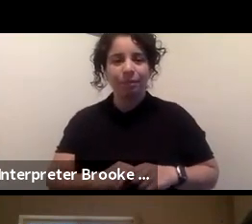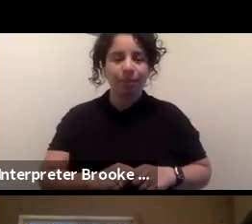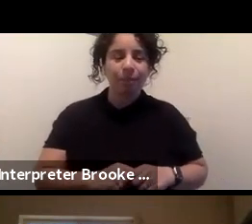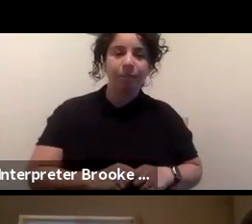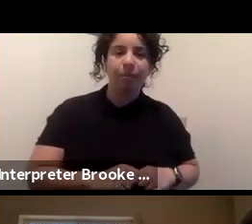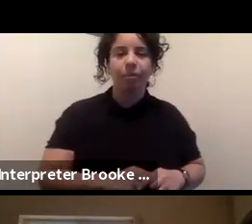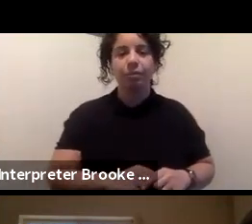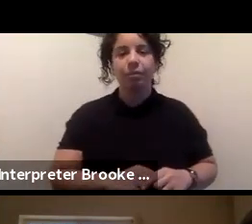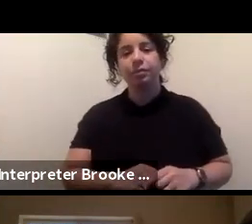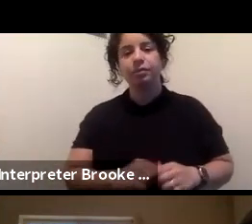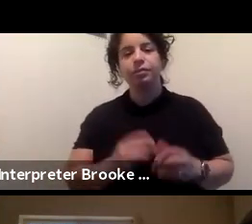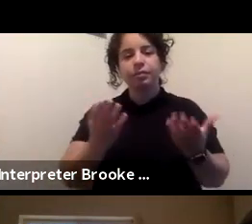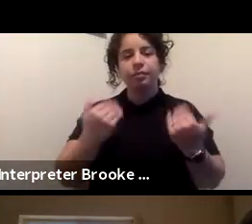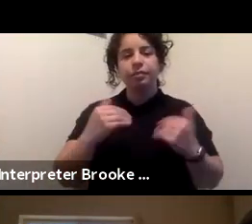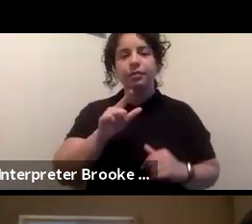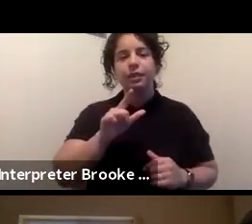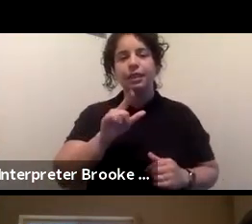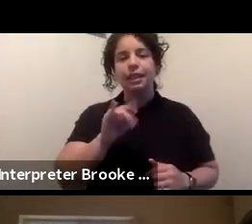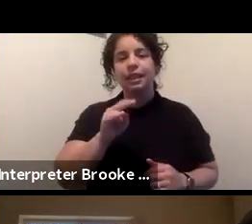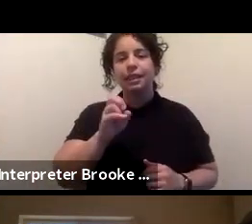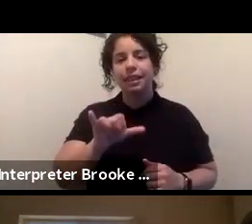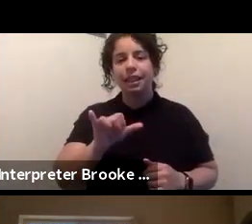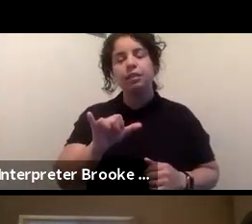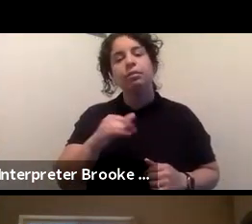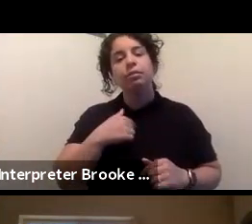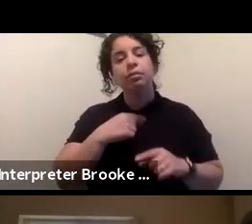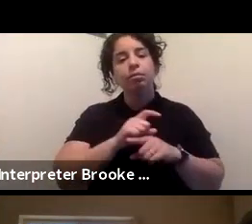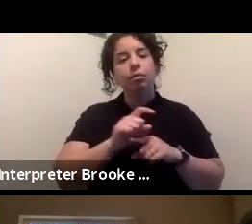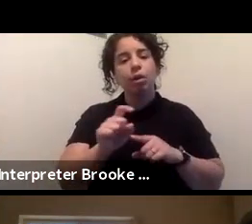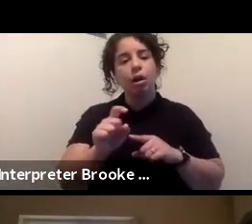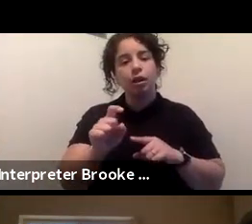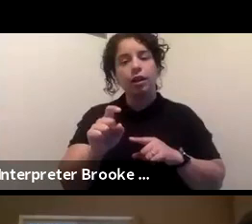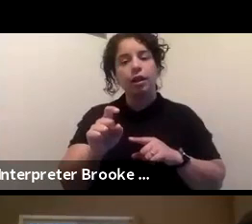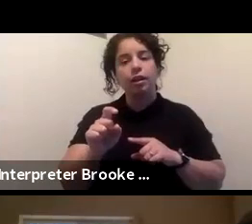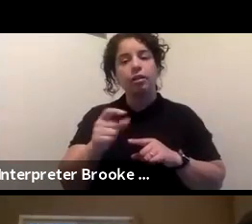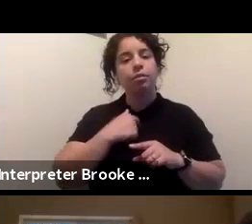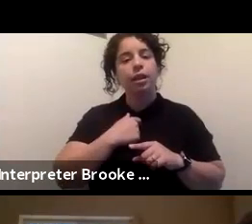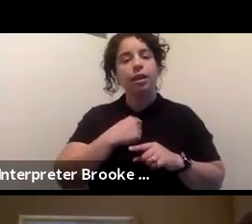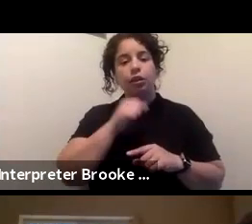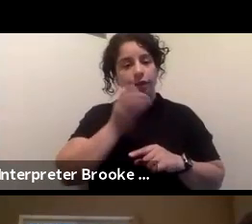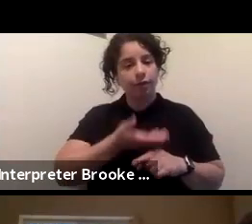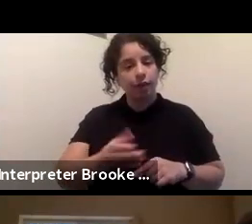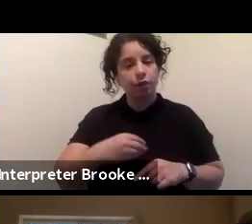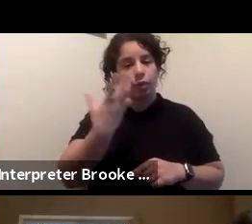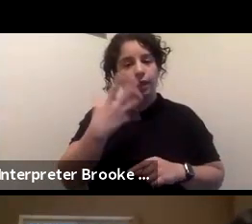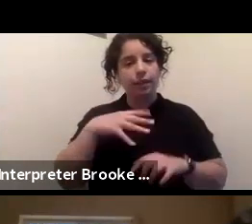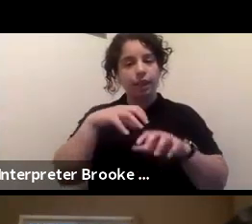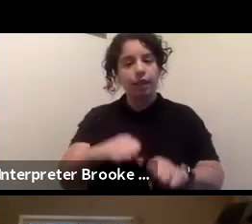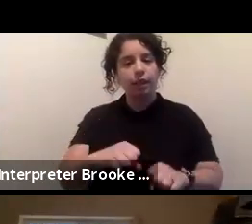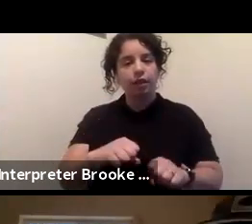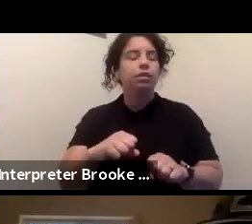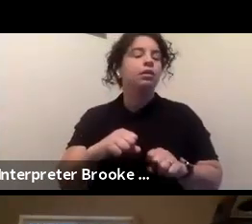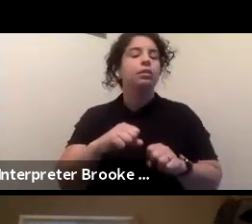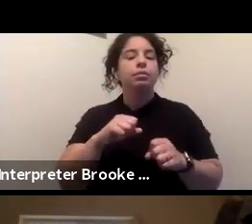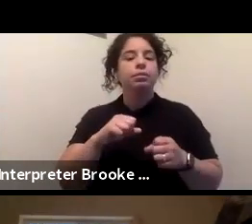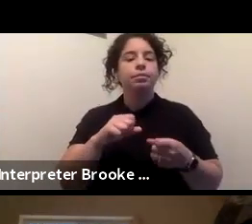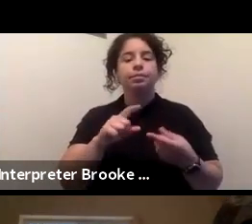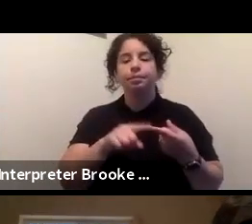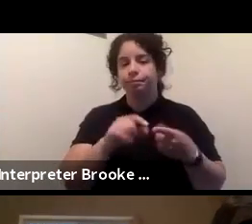This is Lindsay Eels. I'm calling as an uninvited white settler from Miskawatsi Waskekan, which